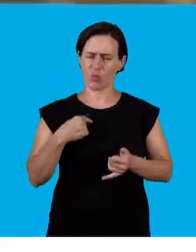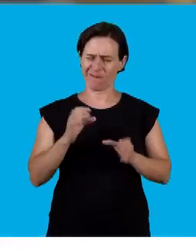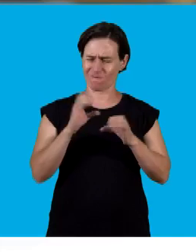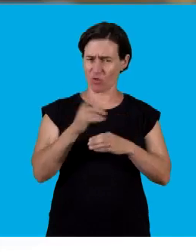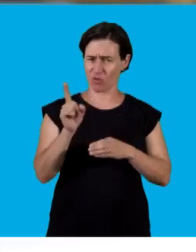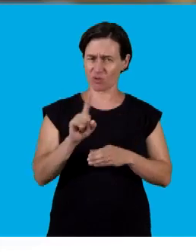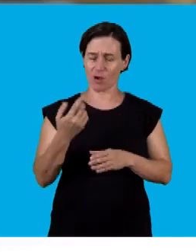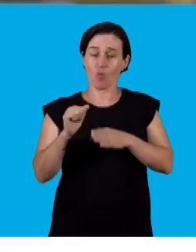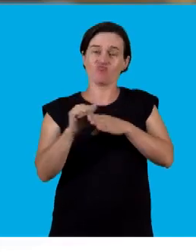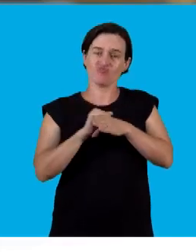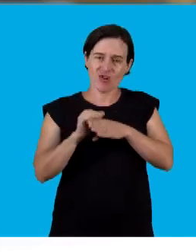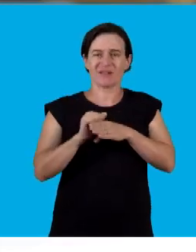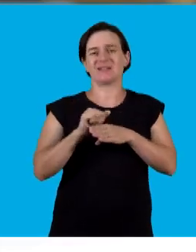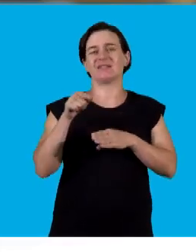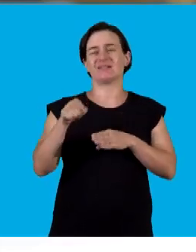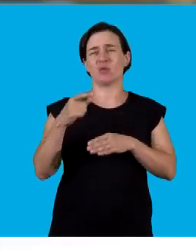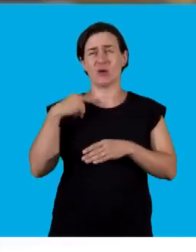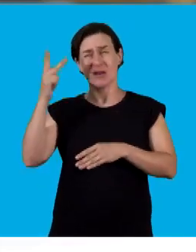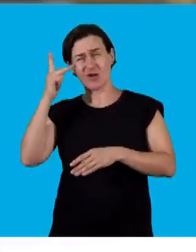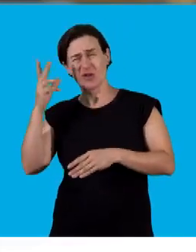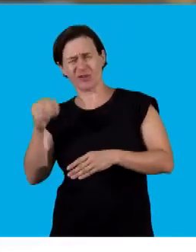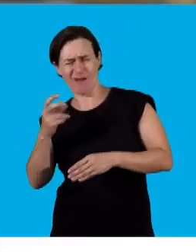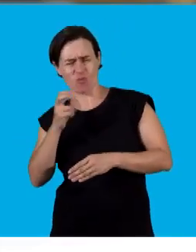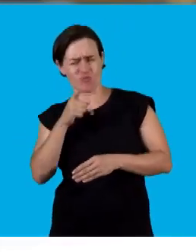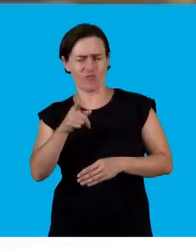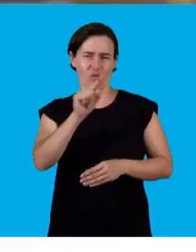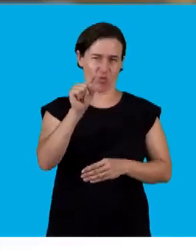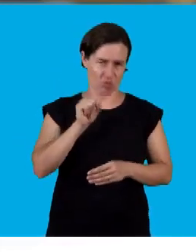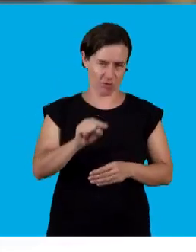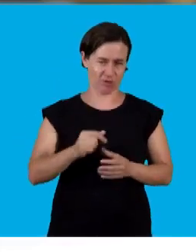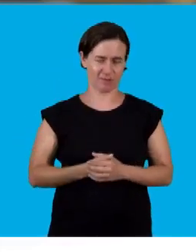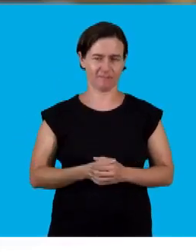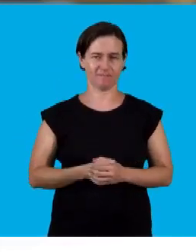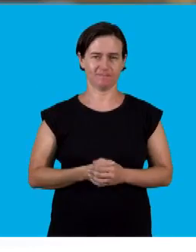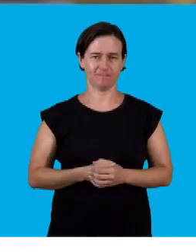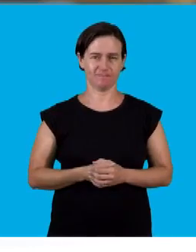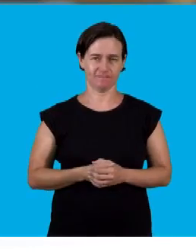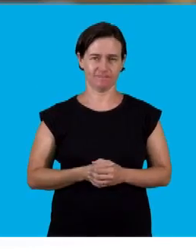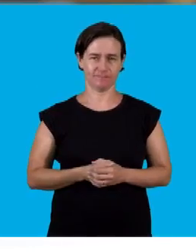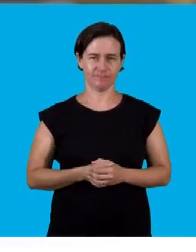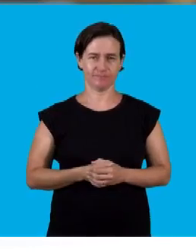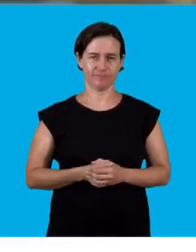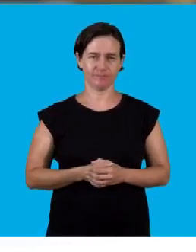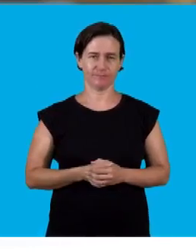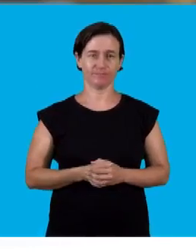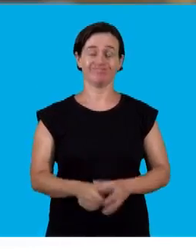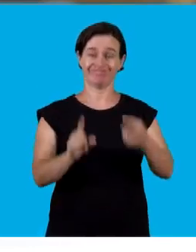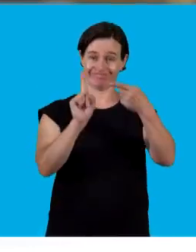going to focus on the practice and application questions. Let's go on to those practice